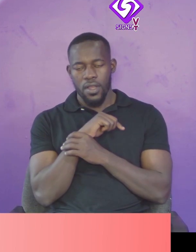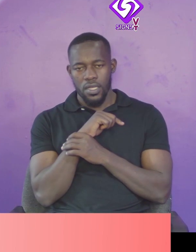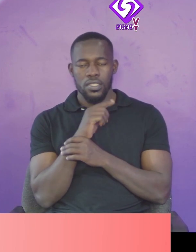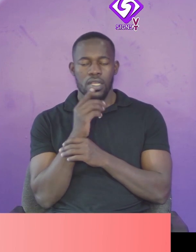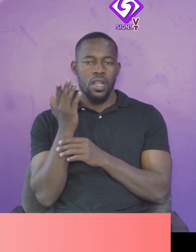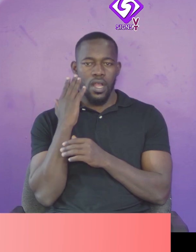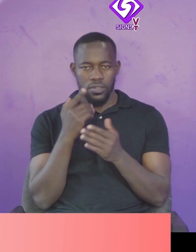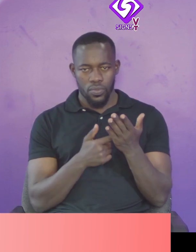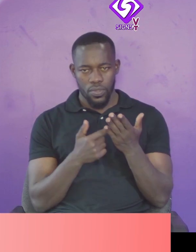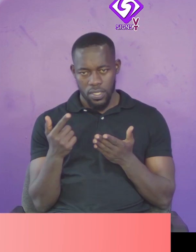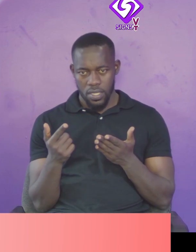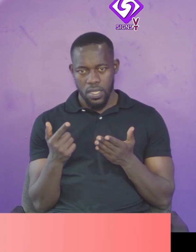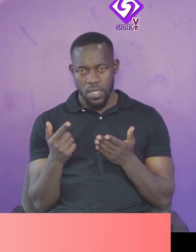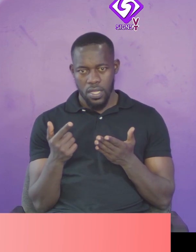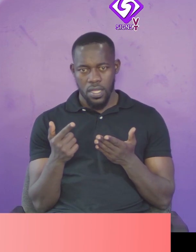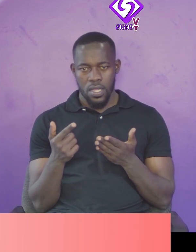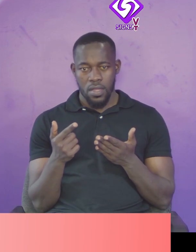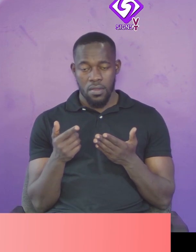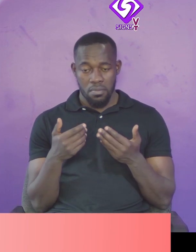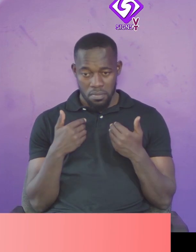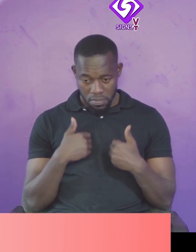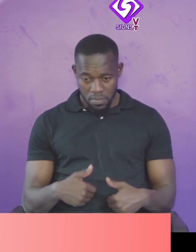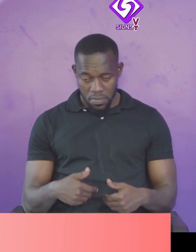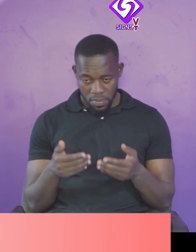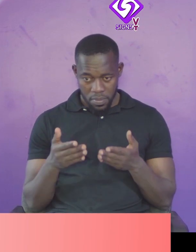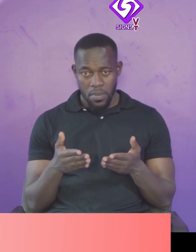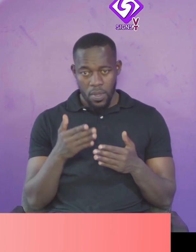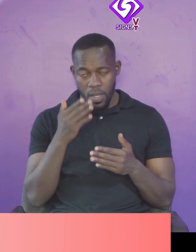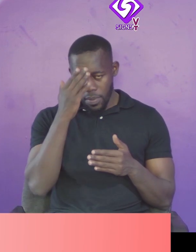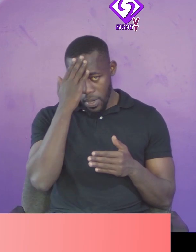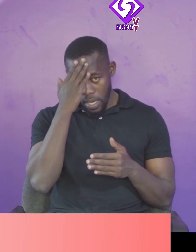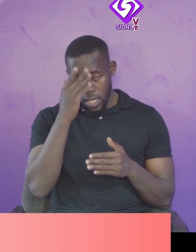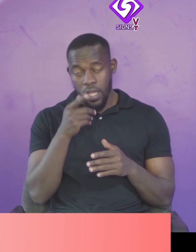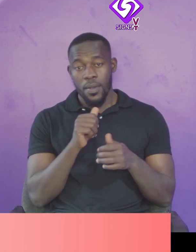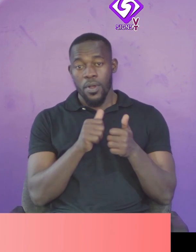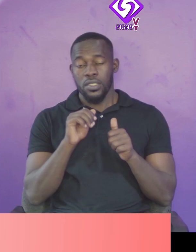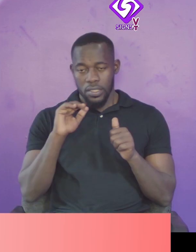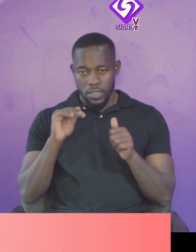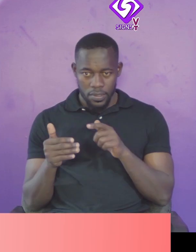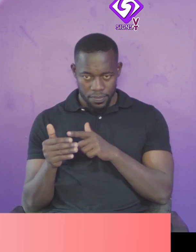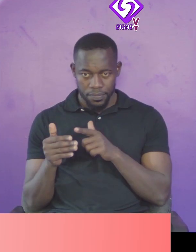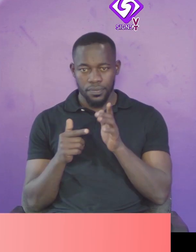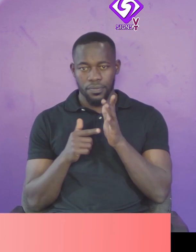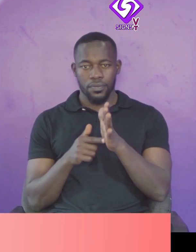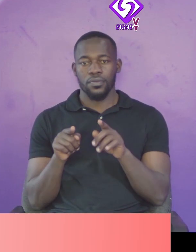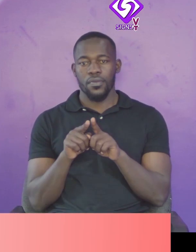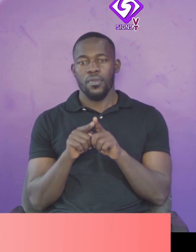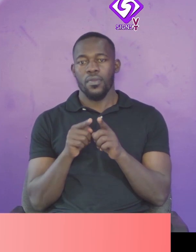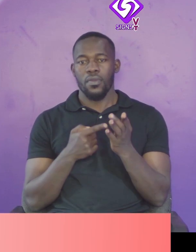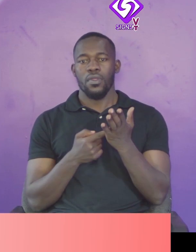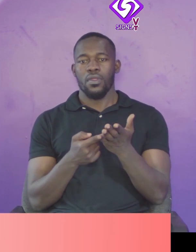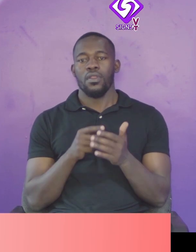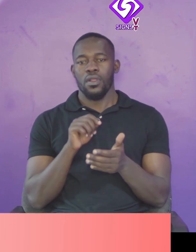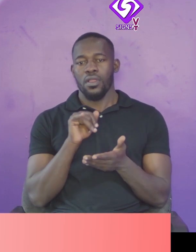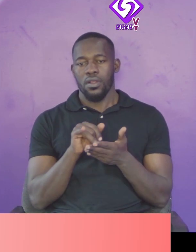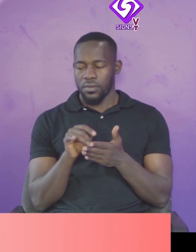last week but one, and when I was here on Monday for the Sports City Extra, I also talked about it. They did